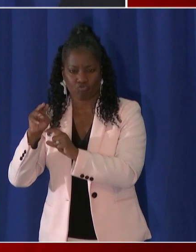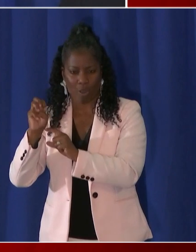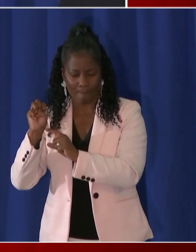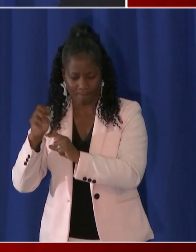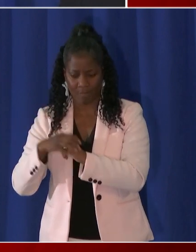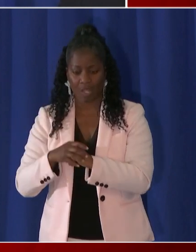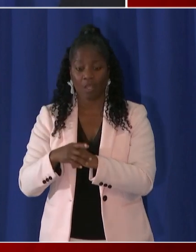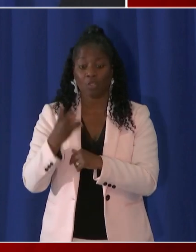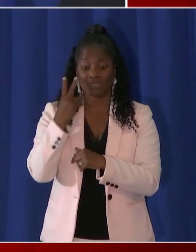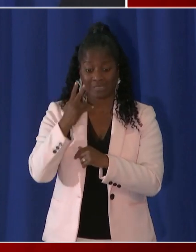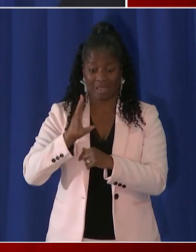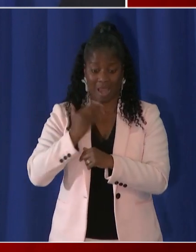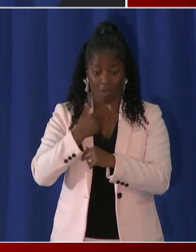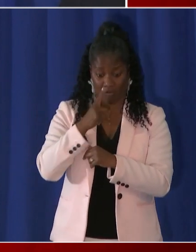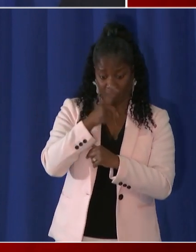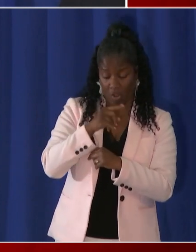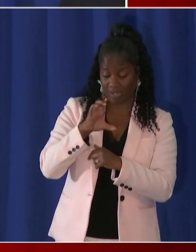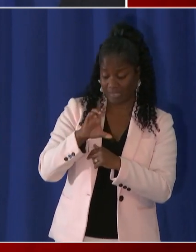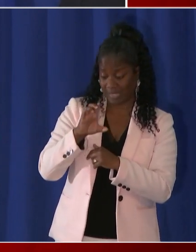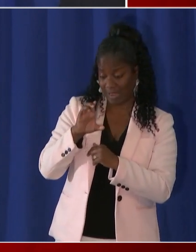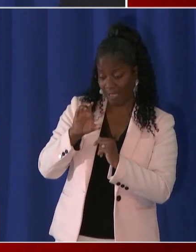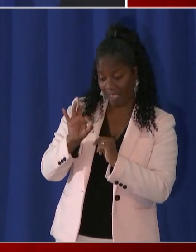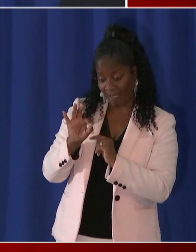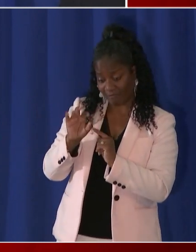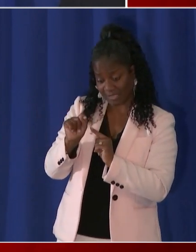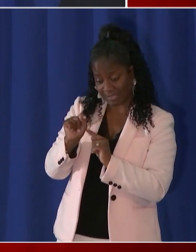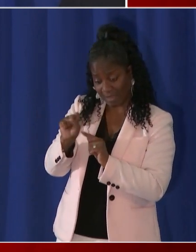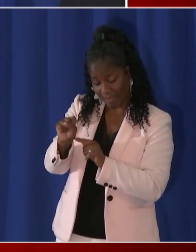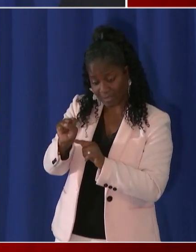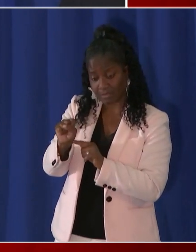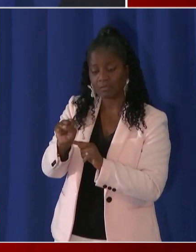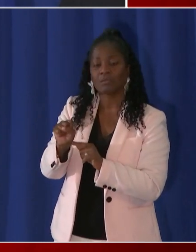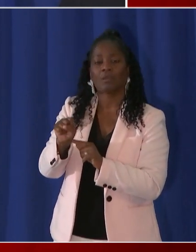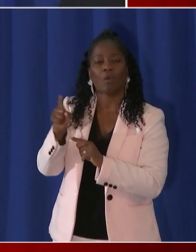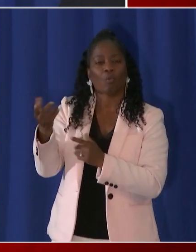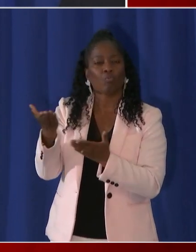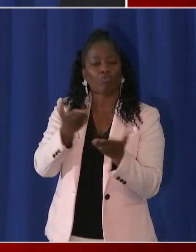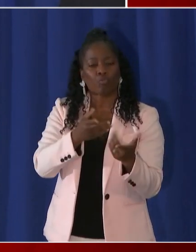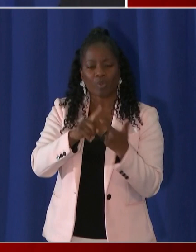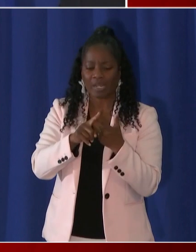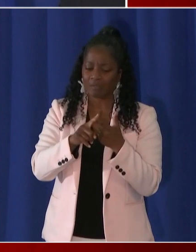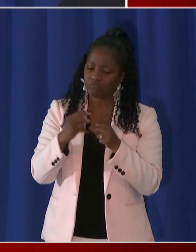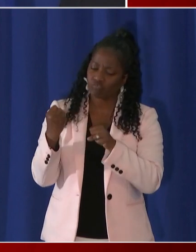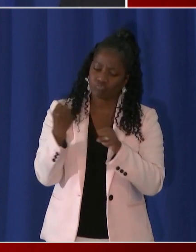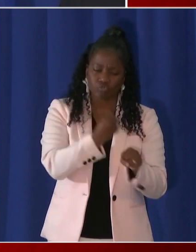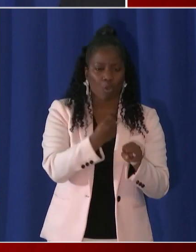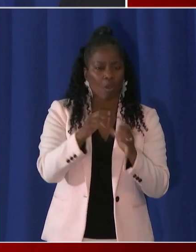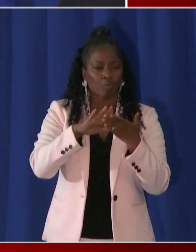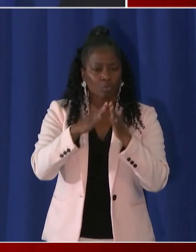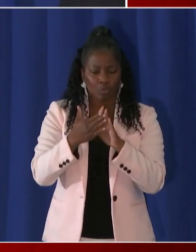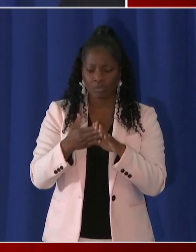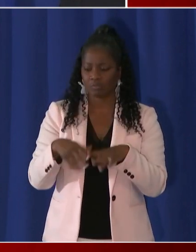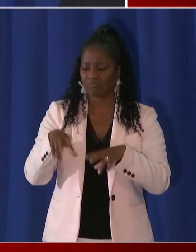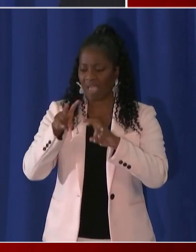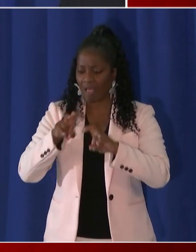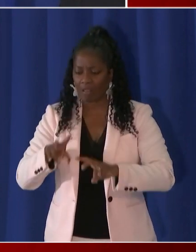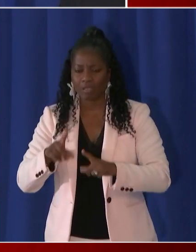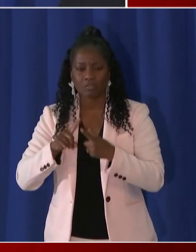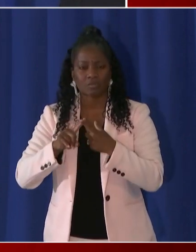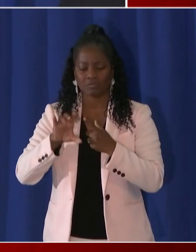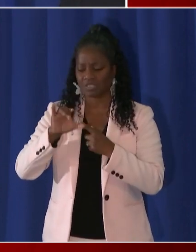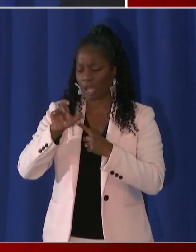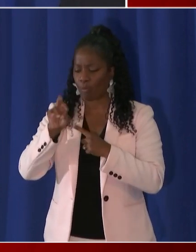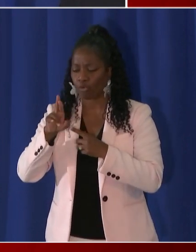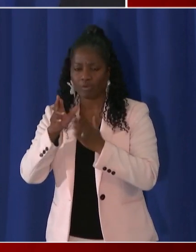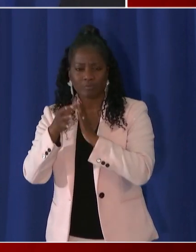of cyber fraud task forces, or CFTFs, the Secret Service brings to bear a robust community of investigators, analysts, and cyber experts